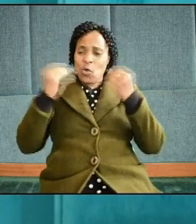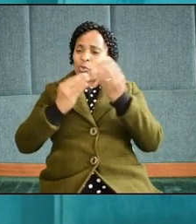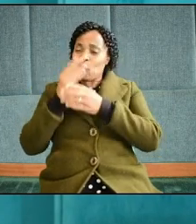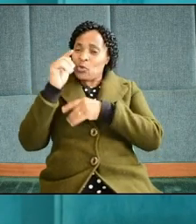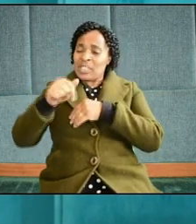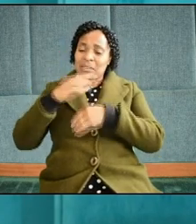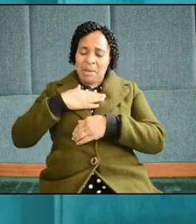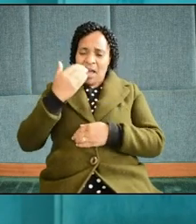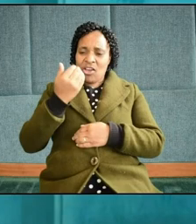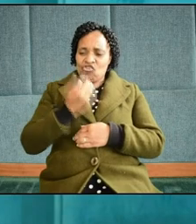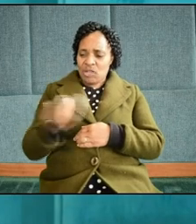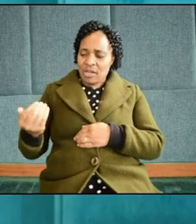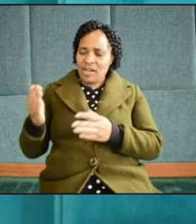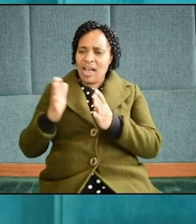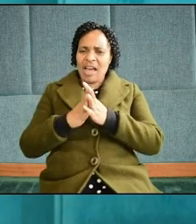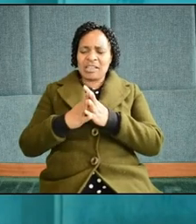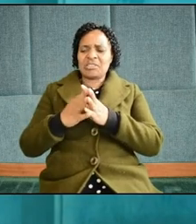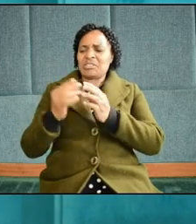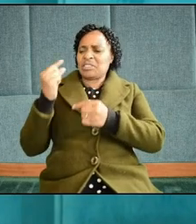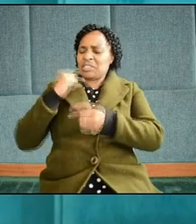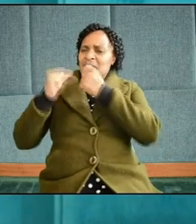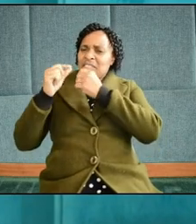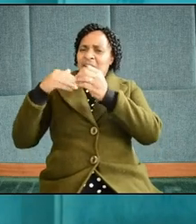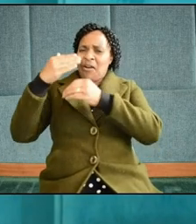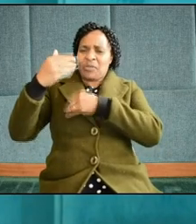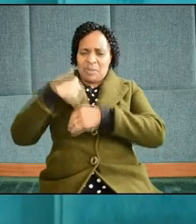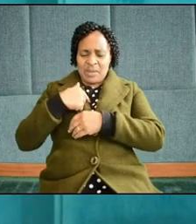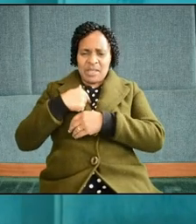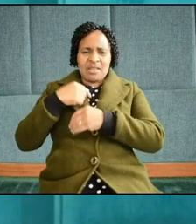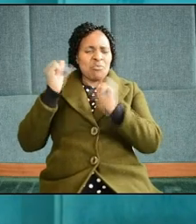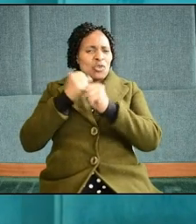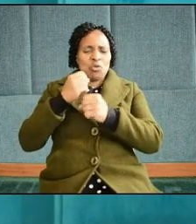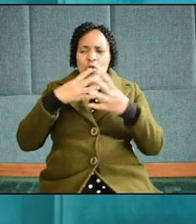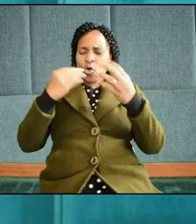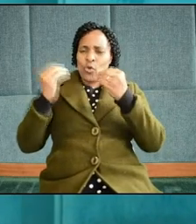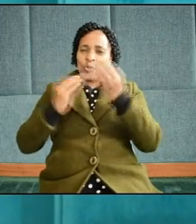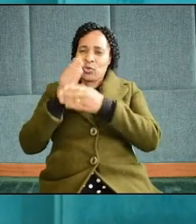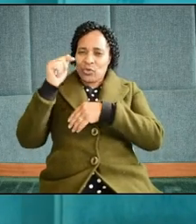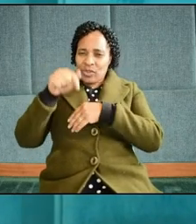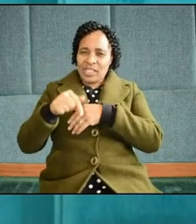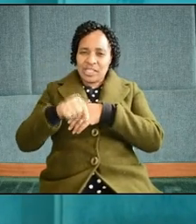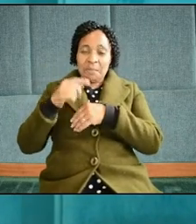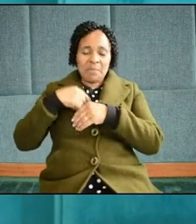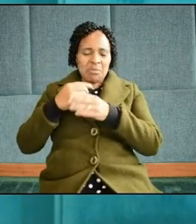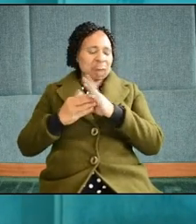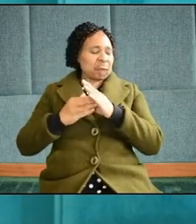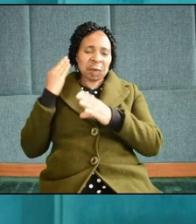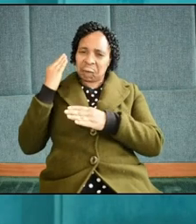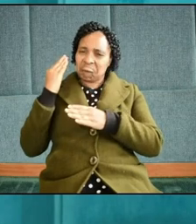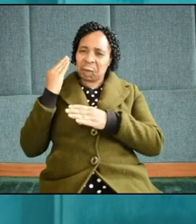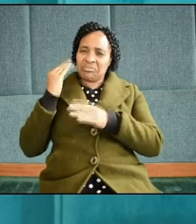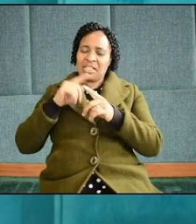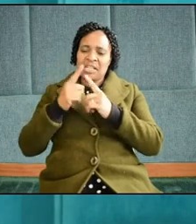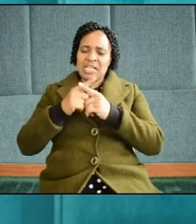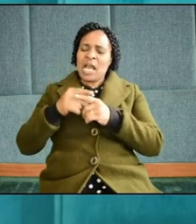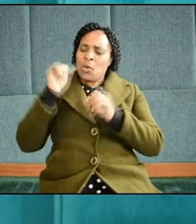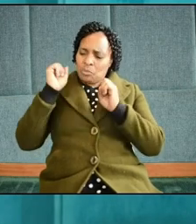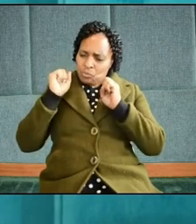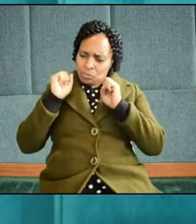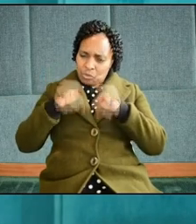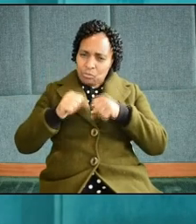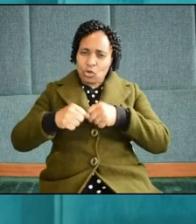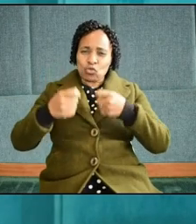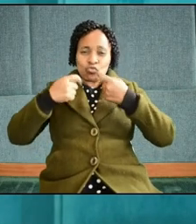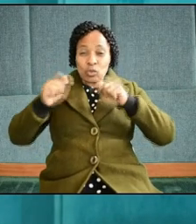my child and my generations after me do not go through this, I will brave myself out and pass this test.